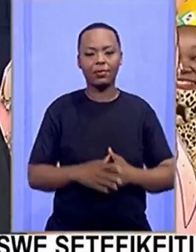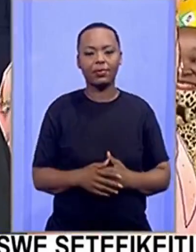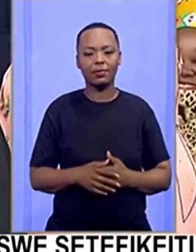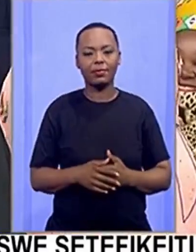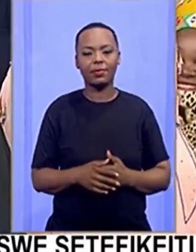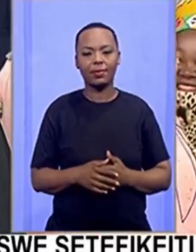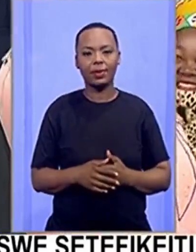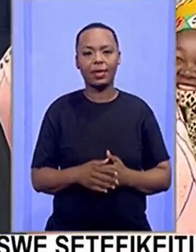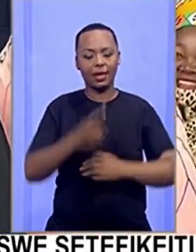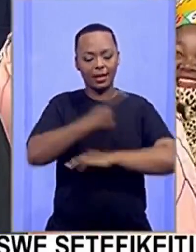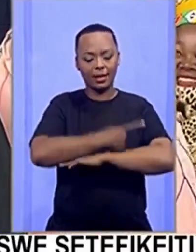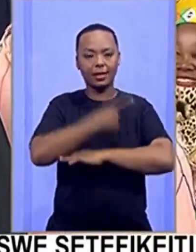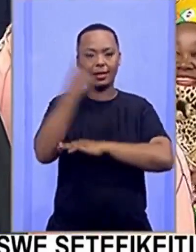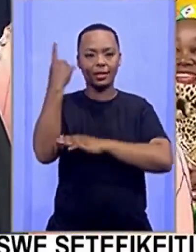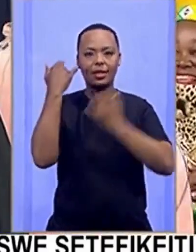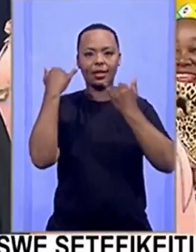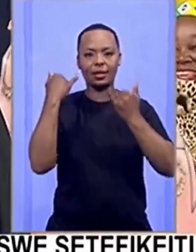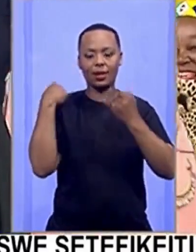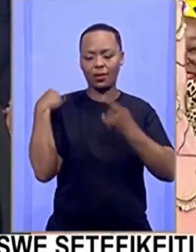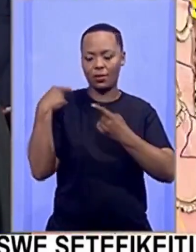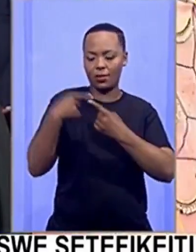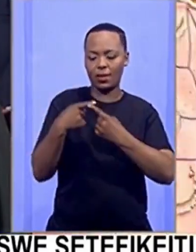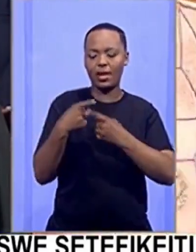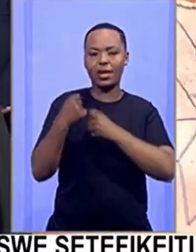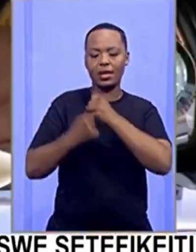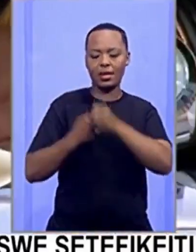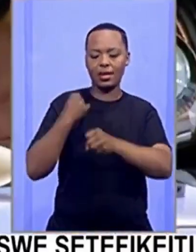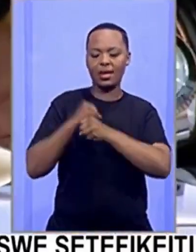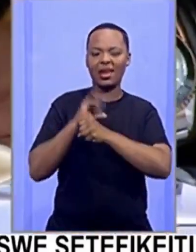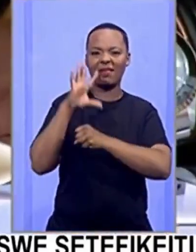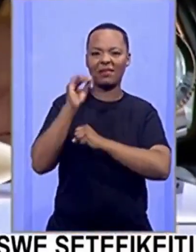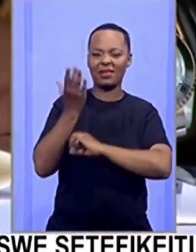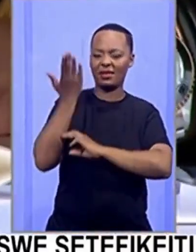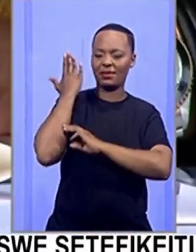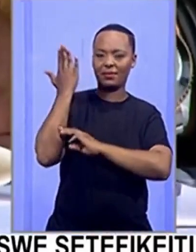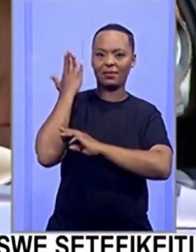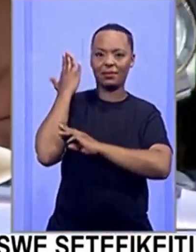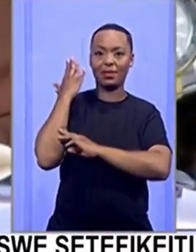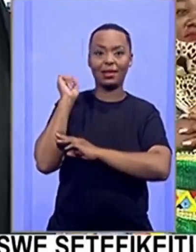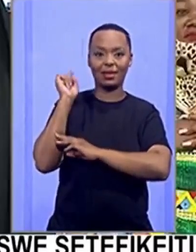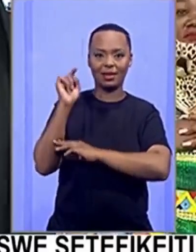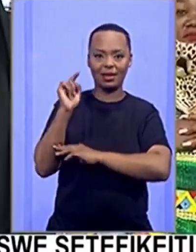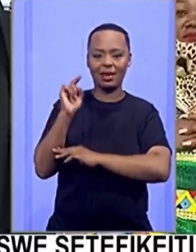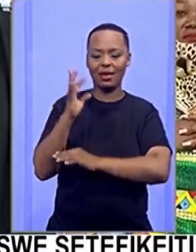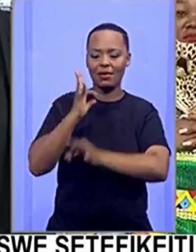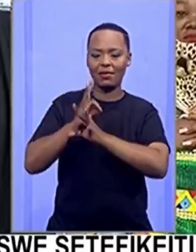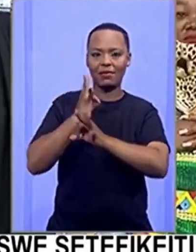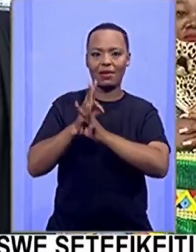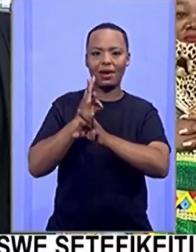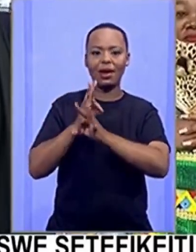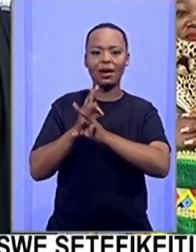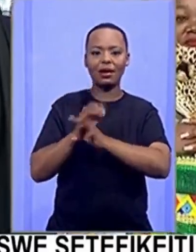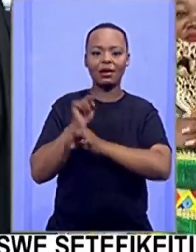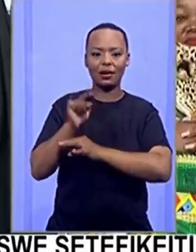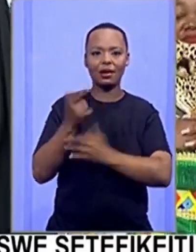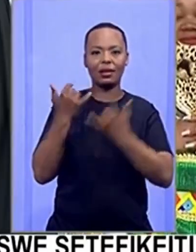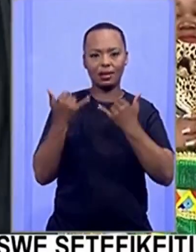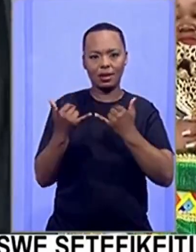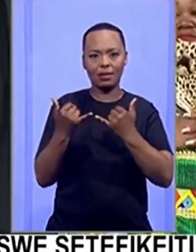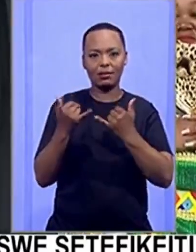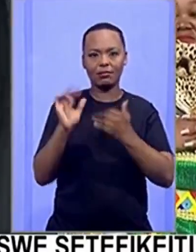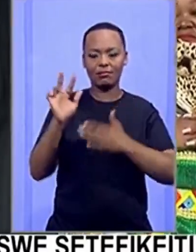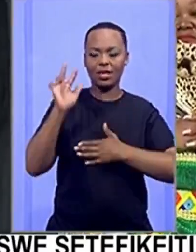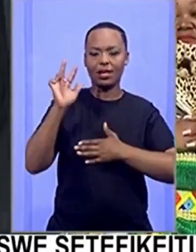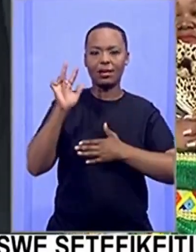Letsatsi leo le bonweng la bofelo dingwaga di le 15 tse di fetileng ka nako eo rragwe monna yo mo seraleng a neng a ikanisiwa